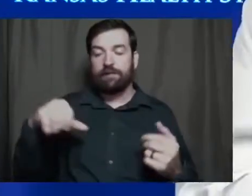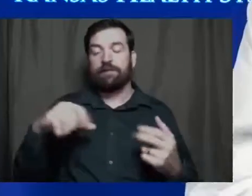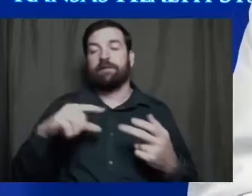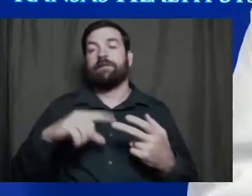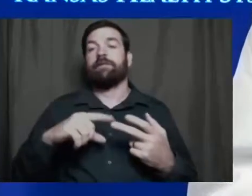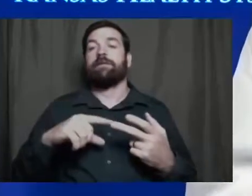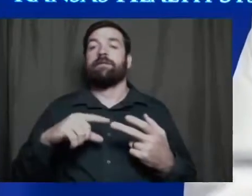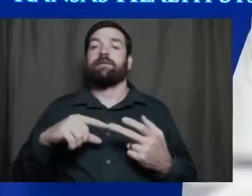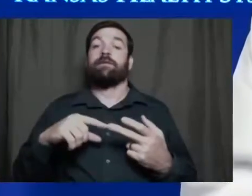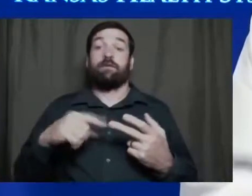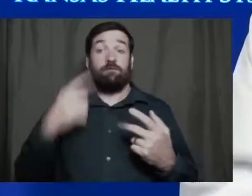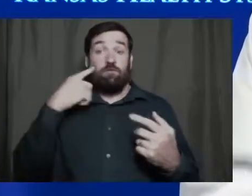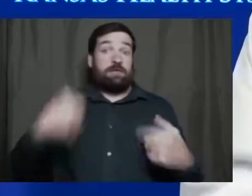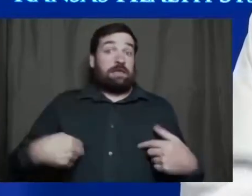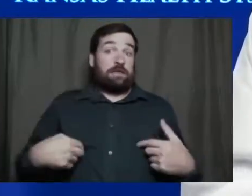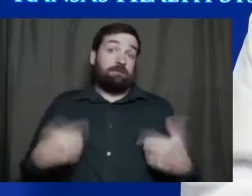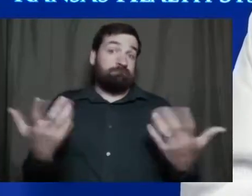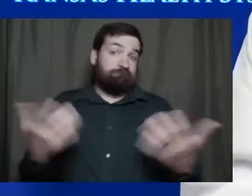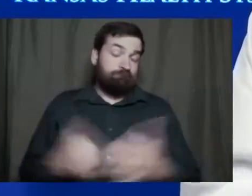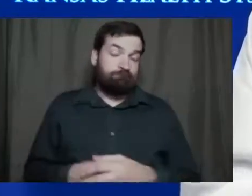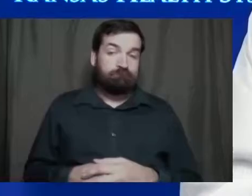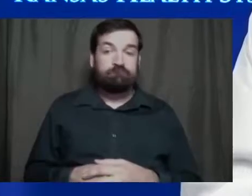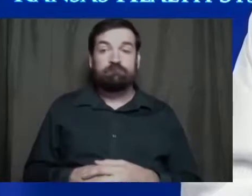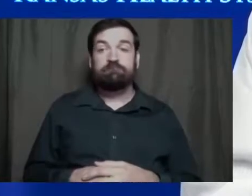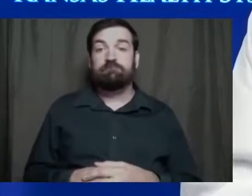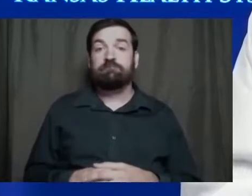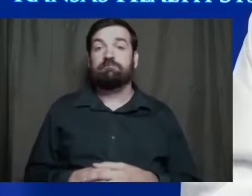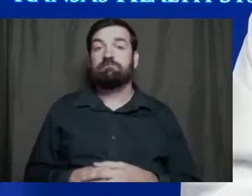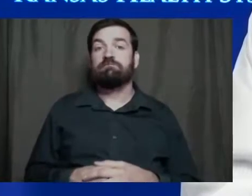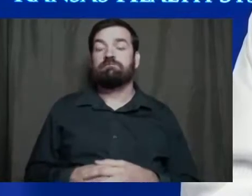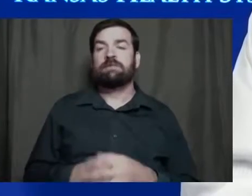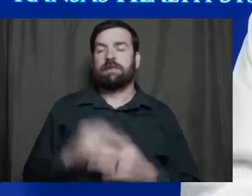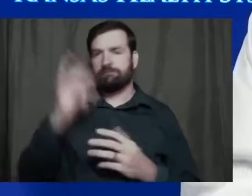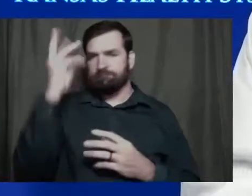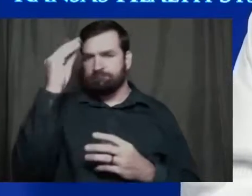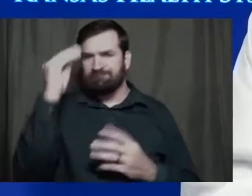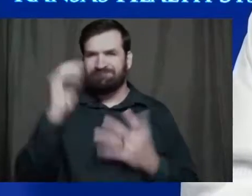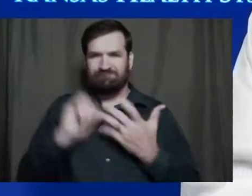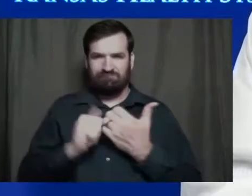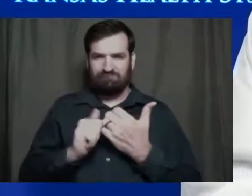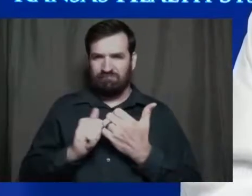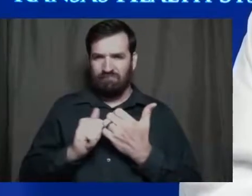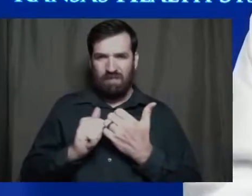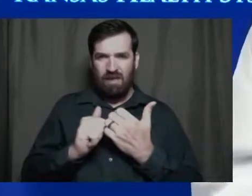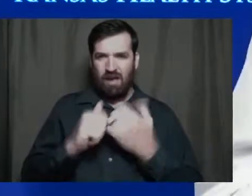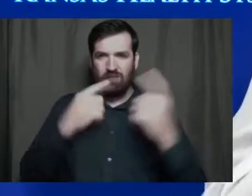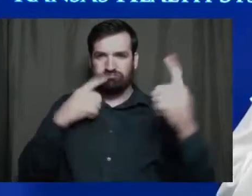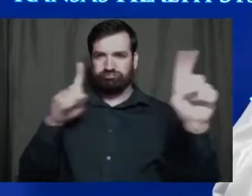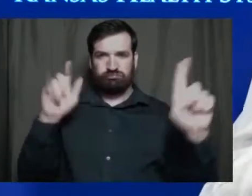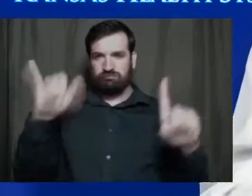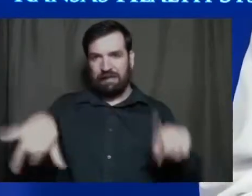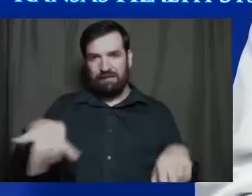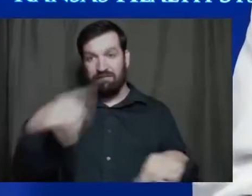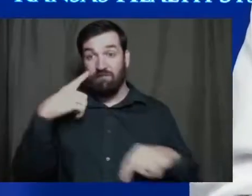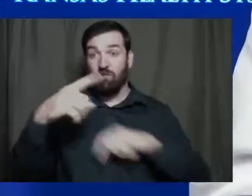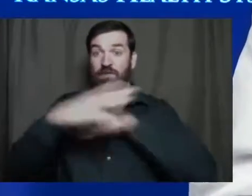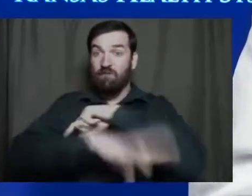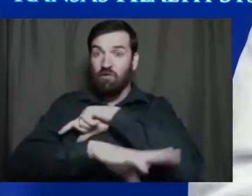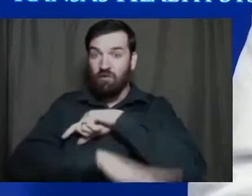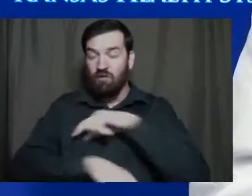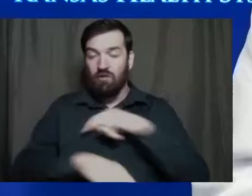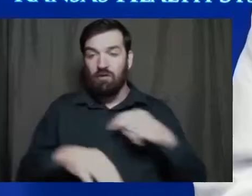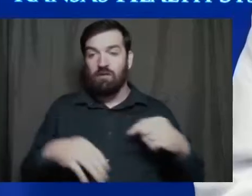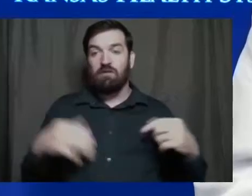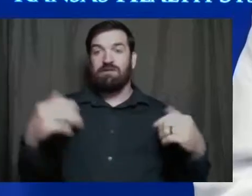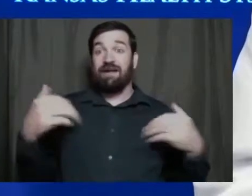at least. And so I look at that, I think, how are we going to pull off Allen Fieldhouse in the fall? And, we have this whole pandemic medical